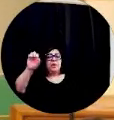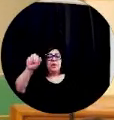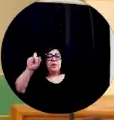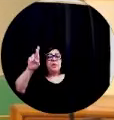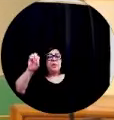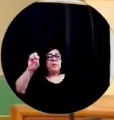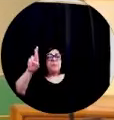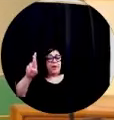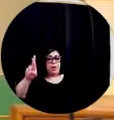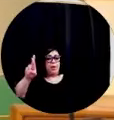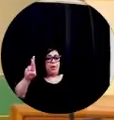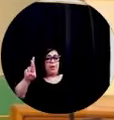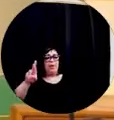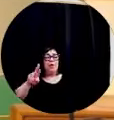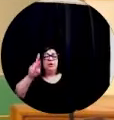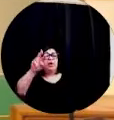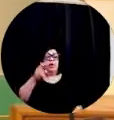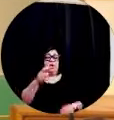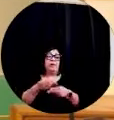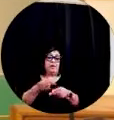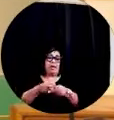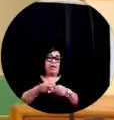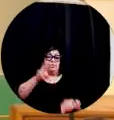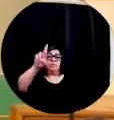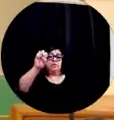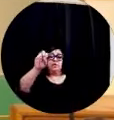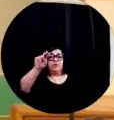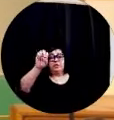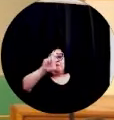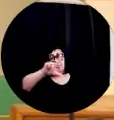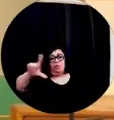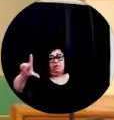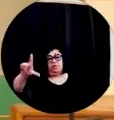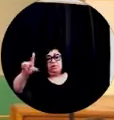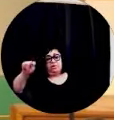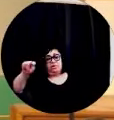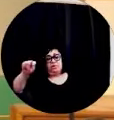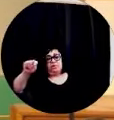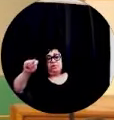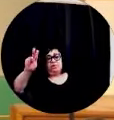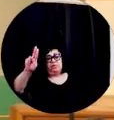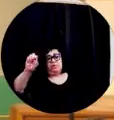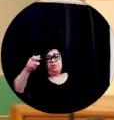out, she's with me, and I'm grateful for that.